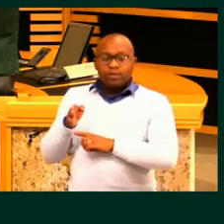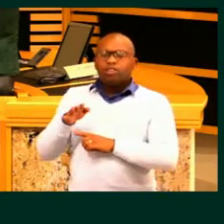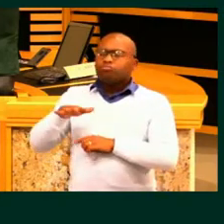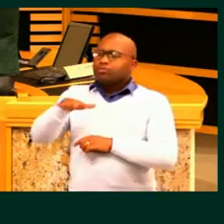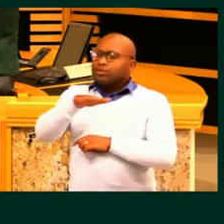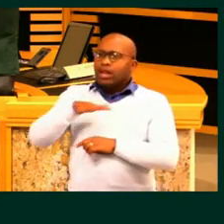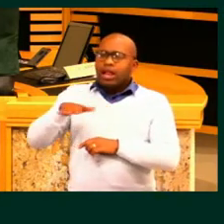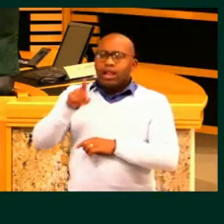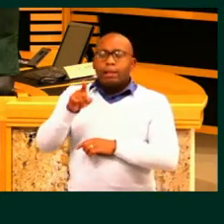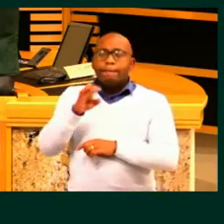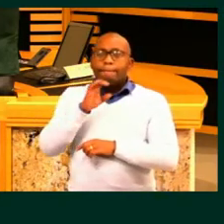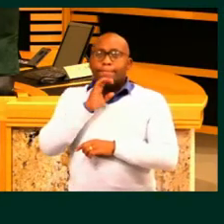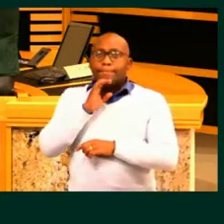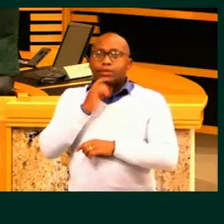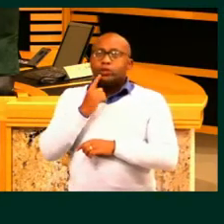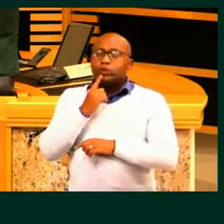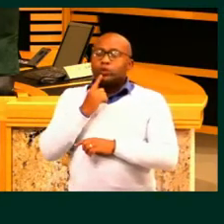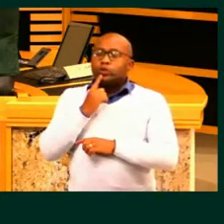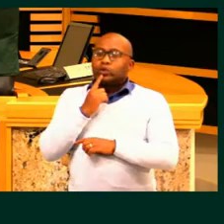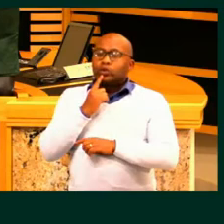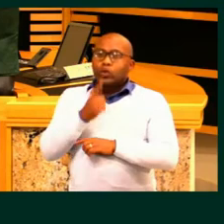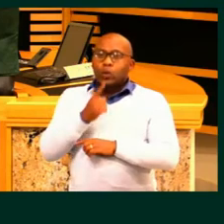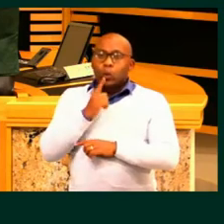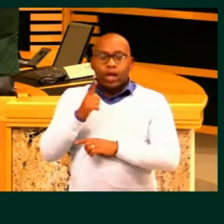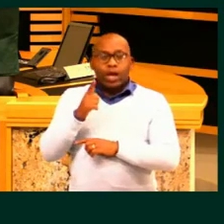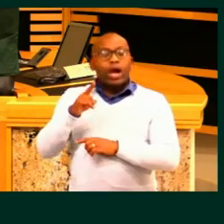very highly legislated